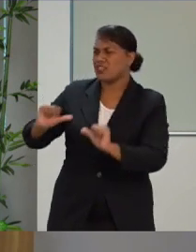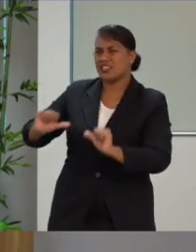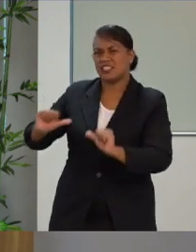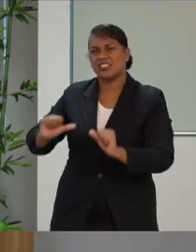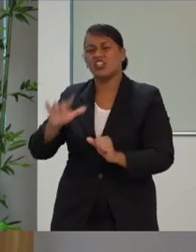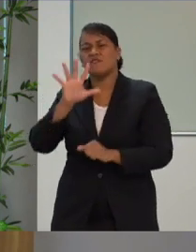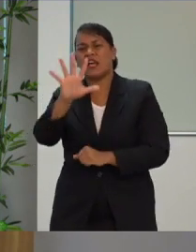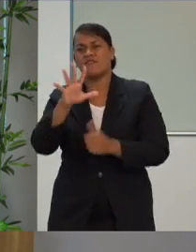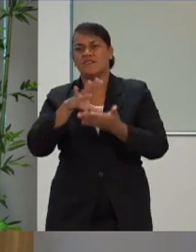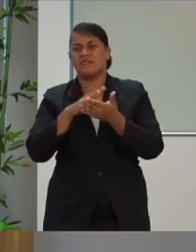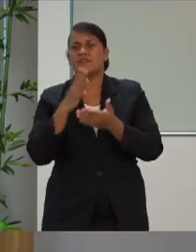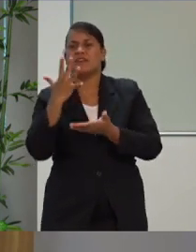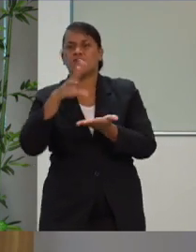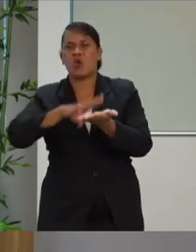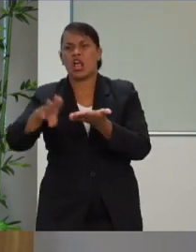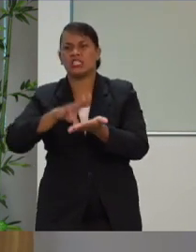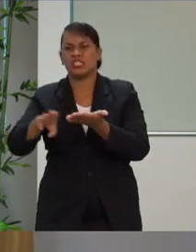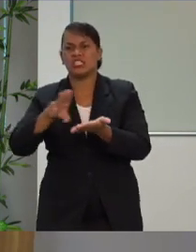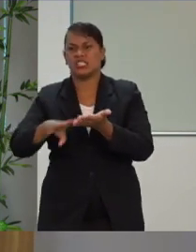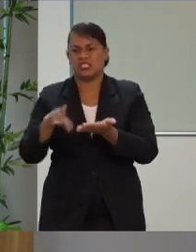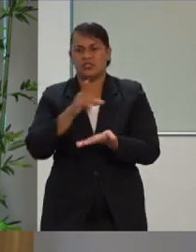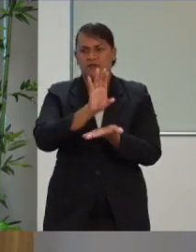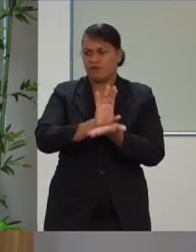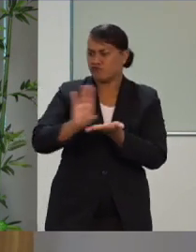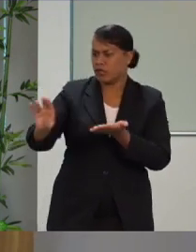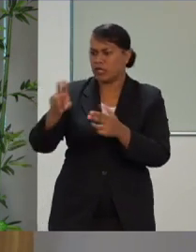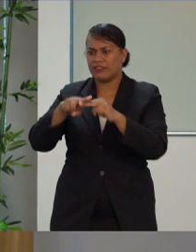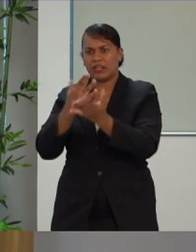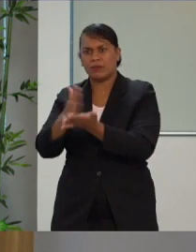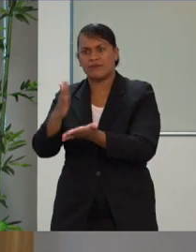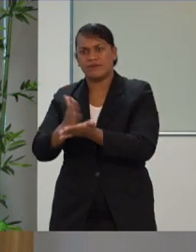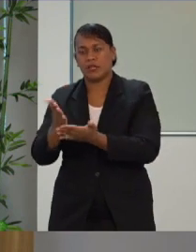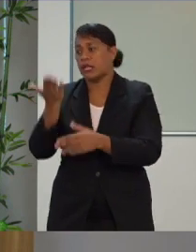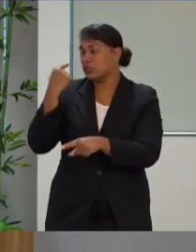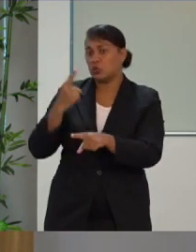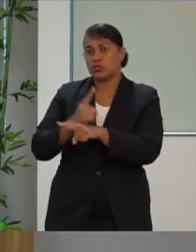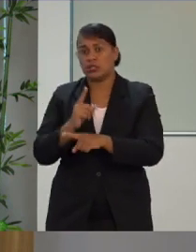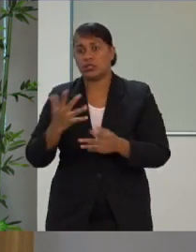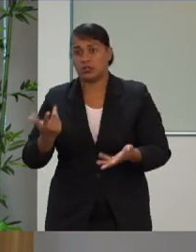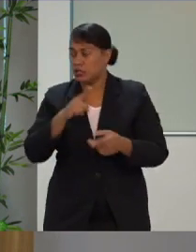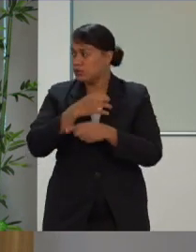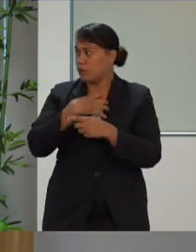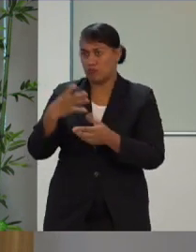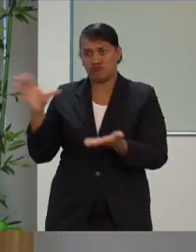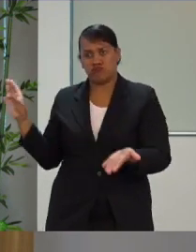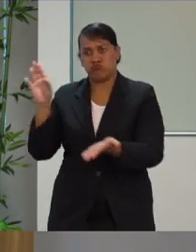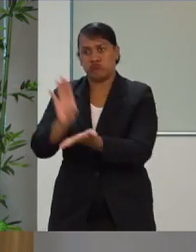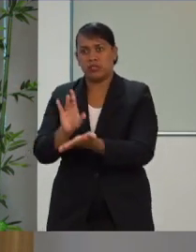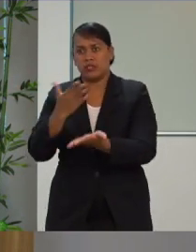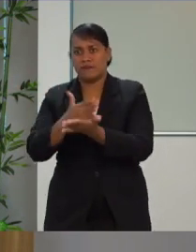expect to disburse some more funds this week, which is coming out of the direct COVID budget response.